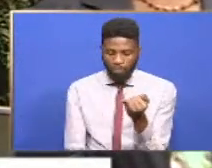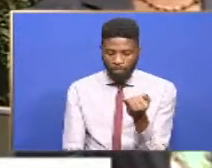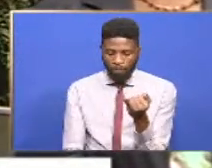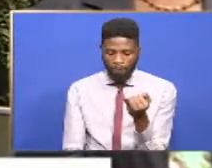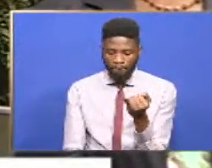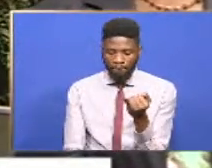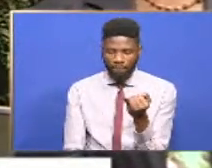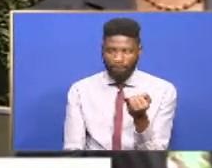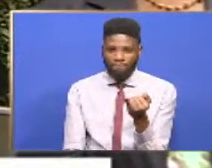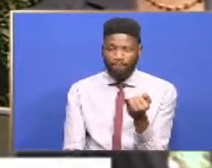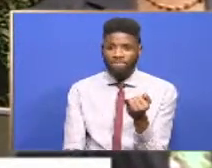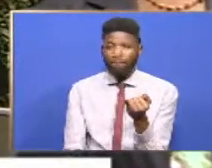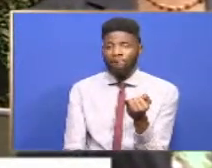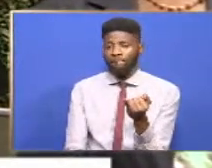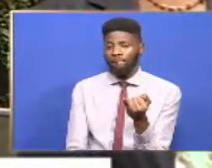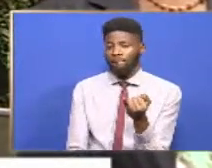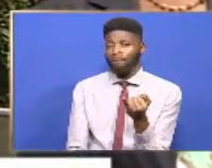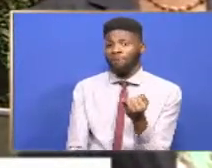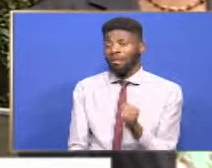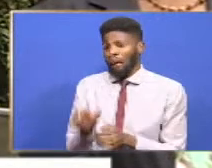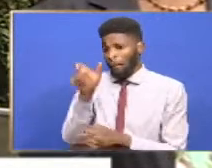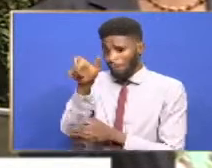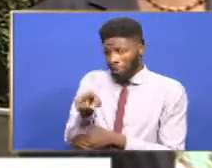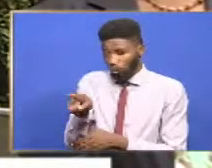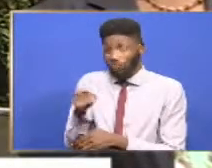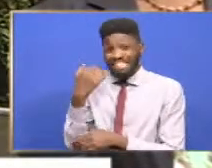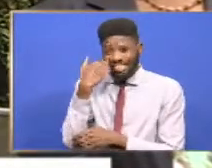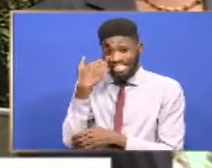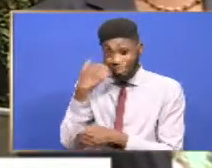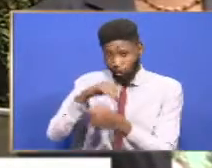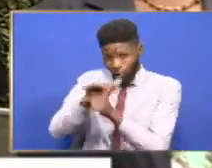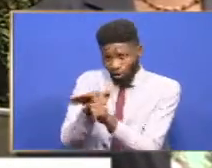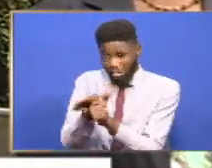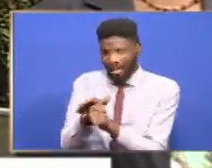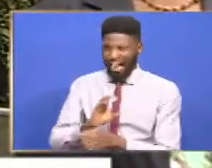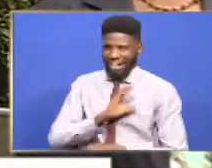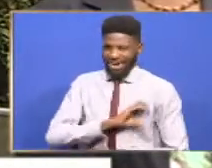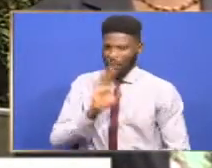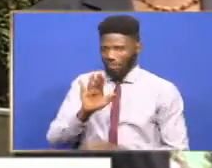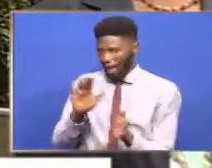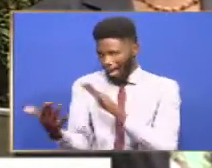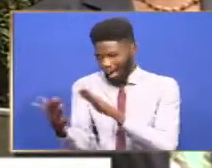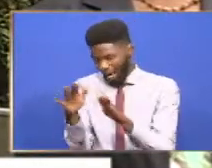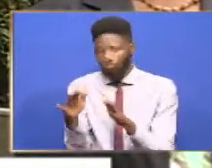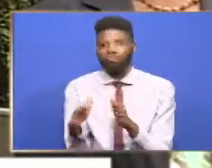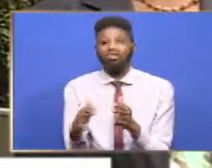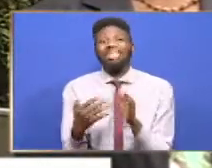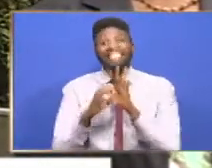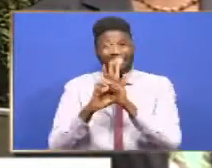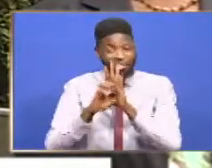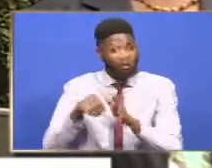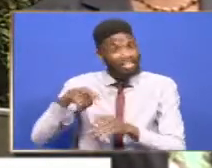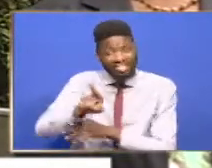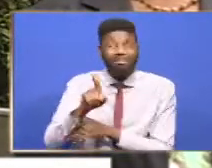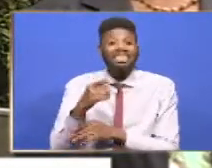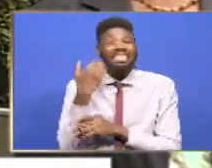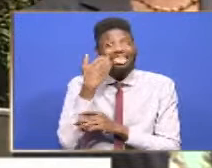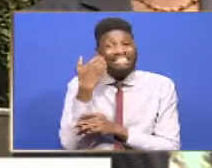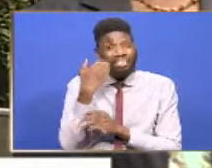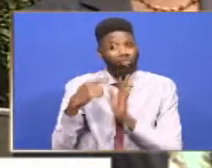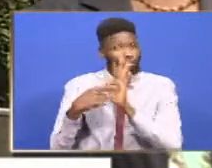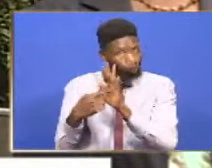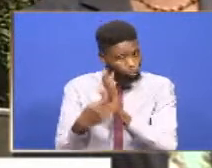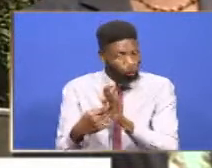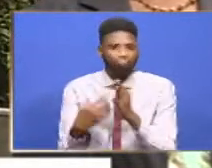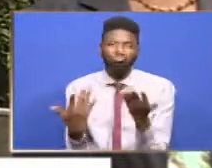the characteristics of the patients who get the disease, e.g. whether they are symptomatic, asymptomatic,